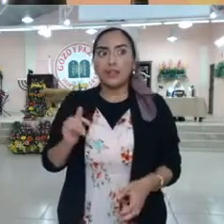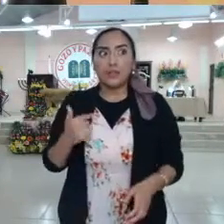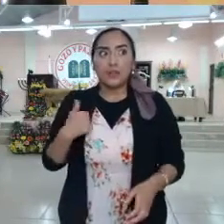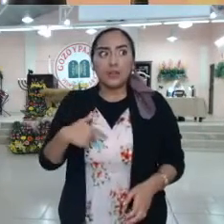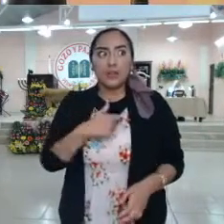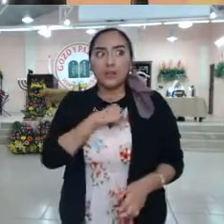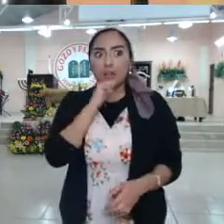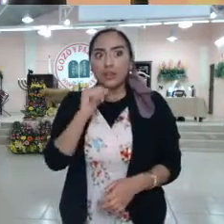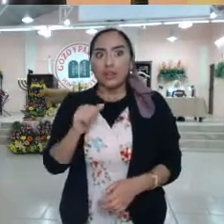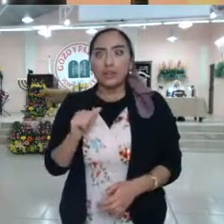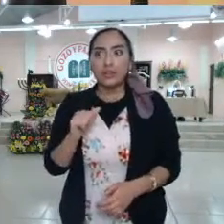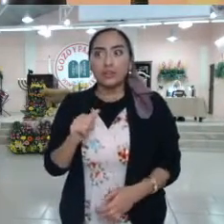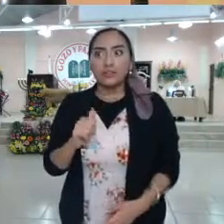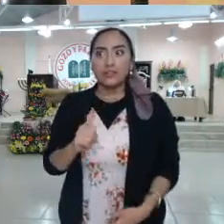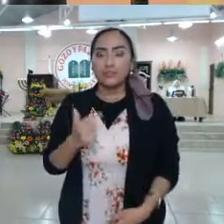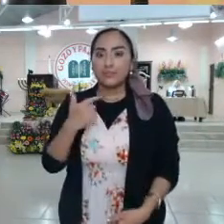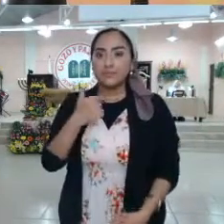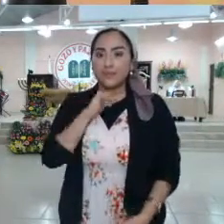keeping everything.